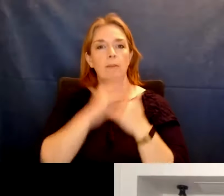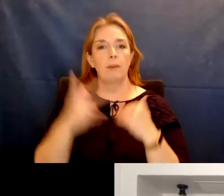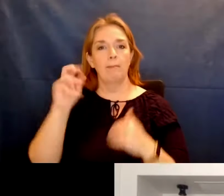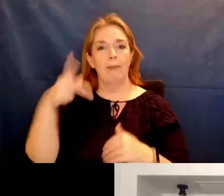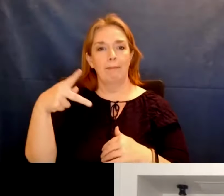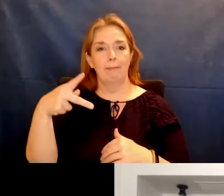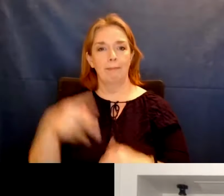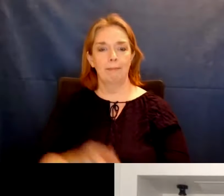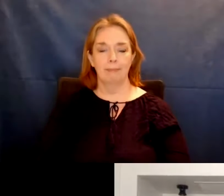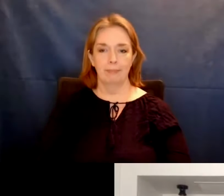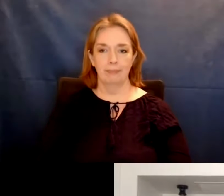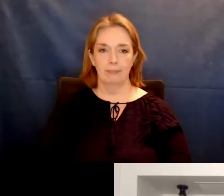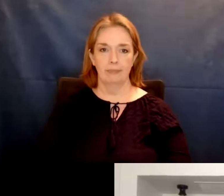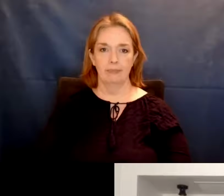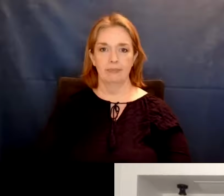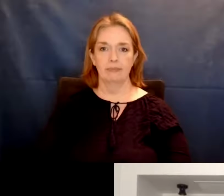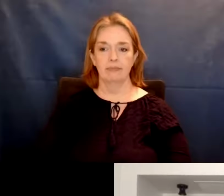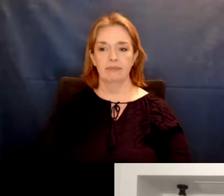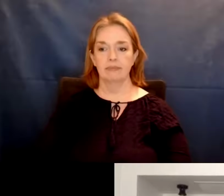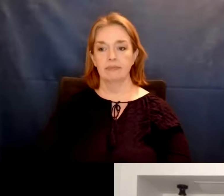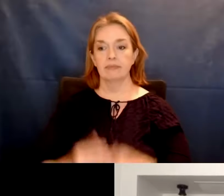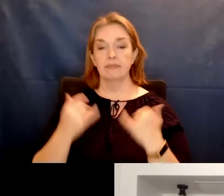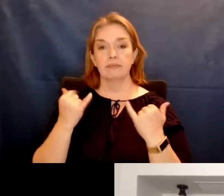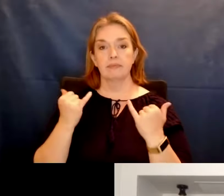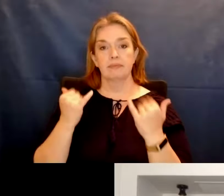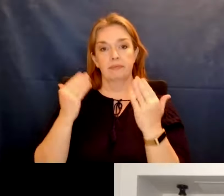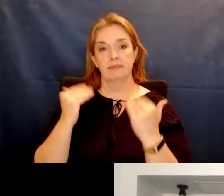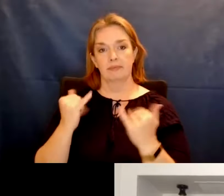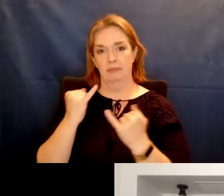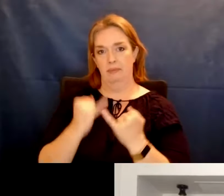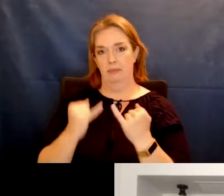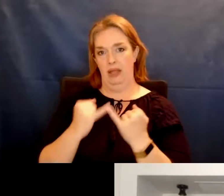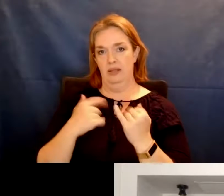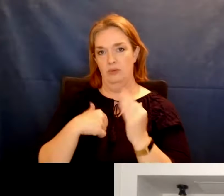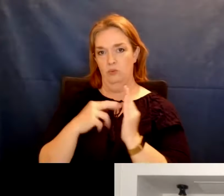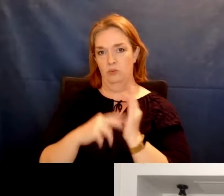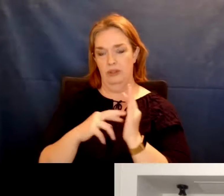So this is the last one that I'll read.